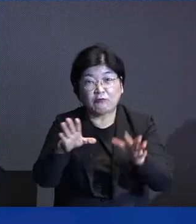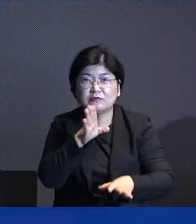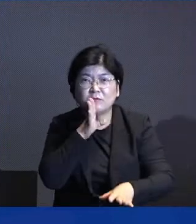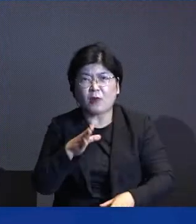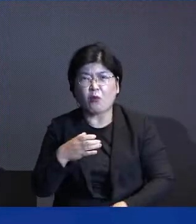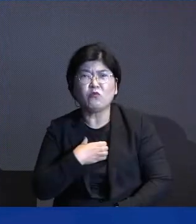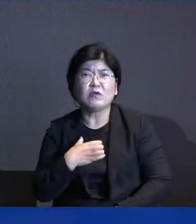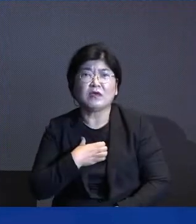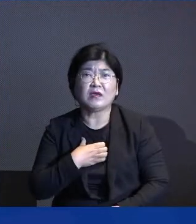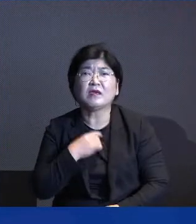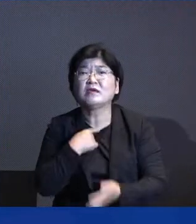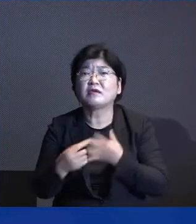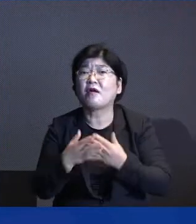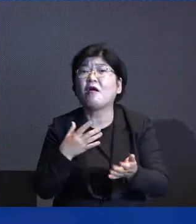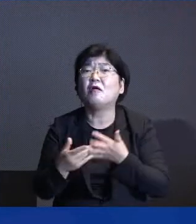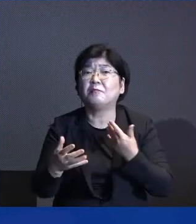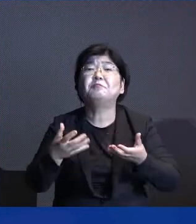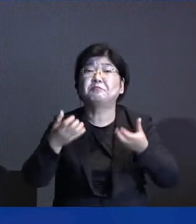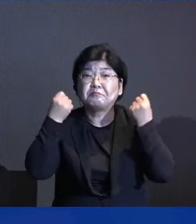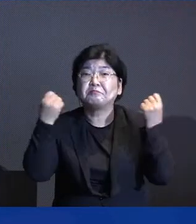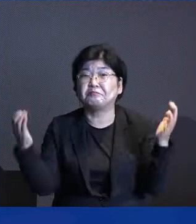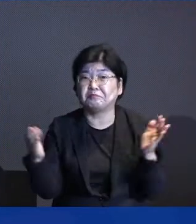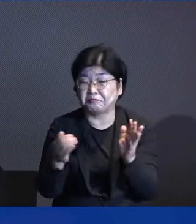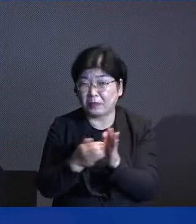older people as disposable.